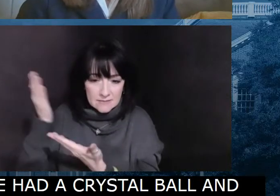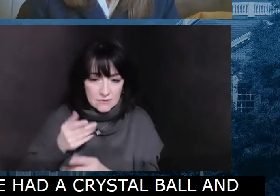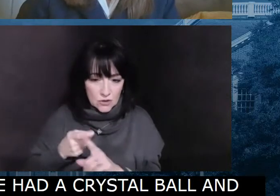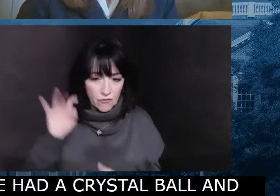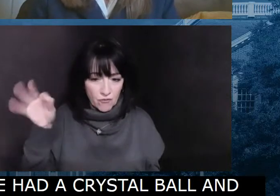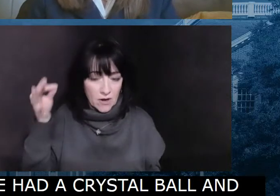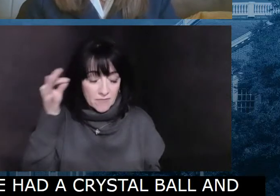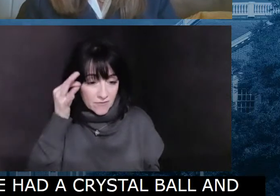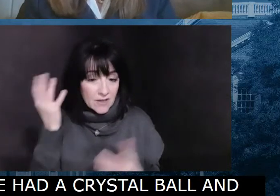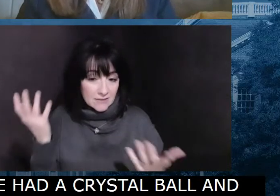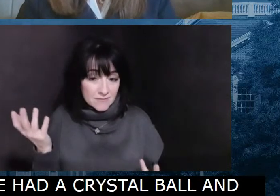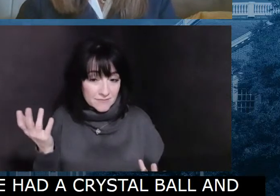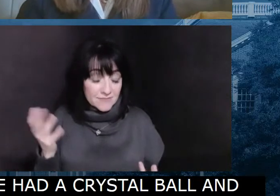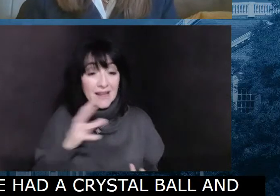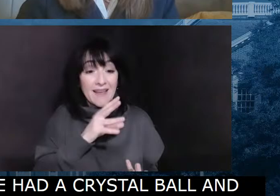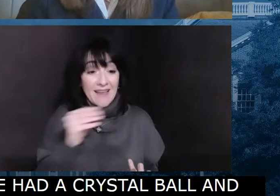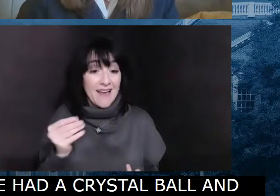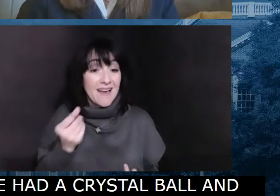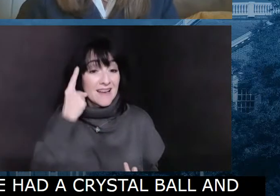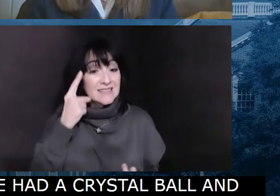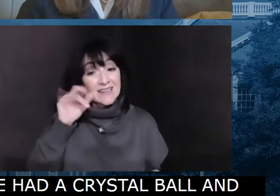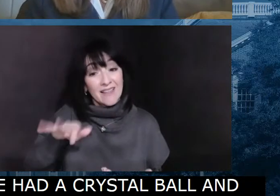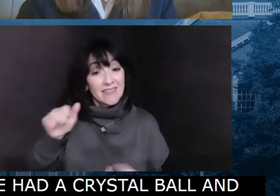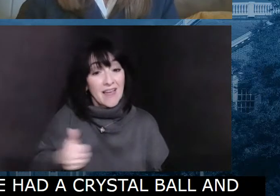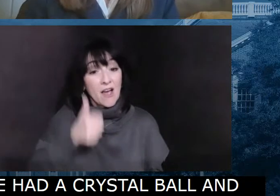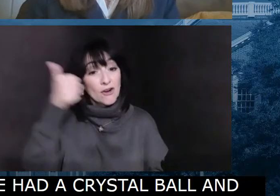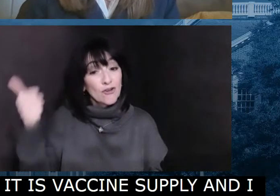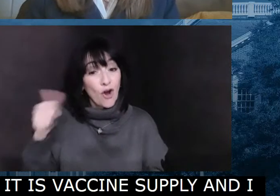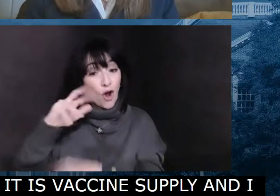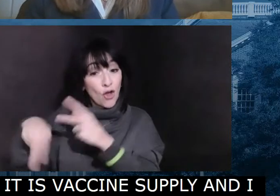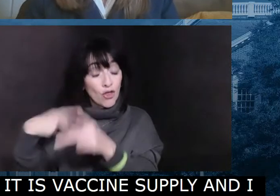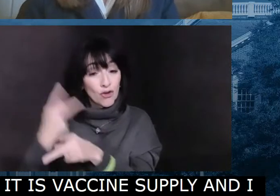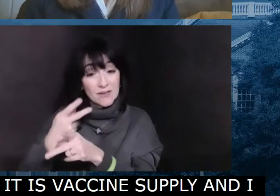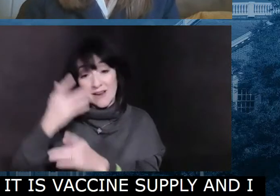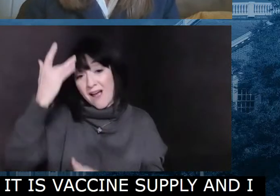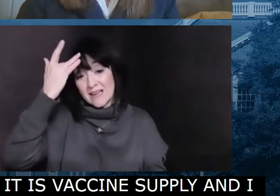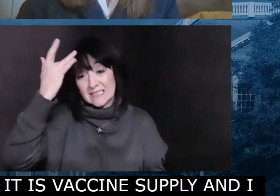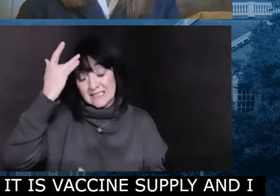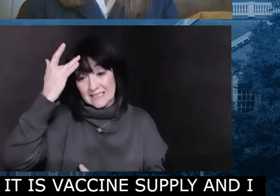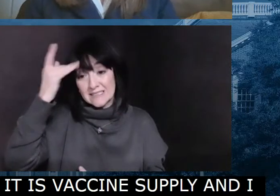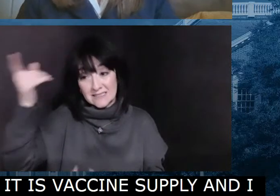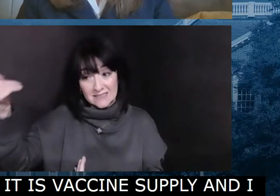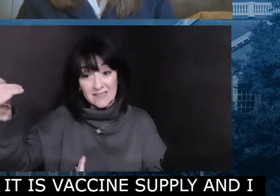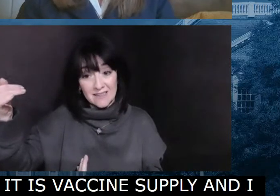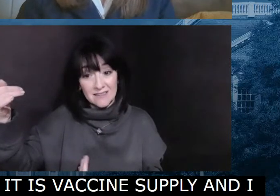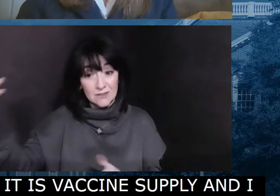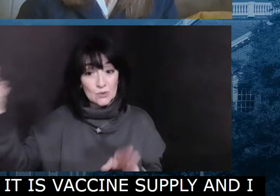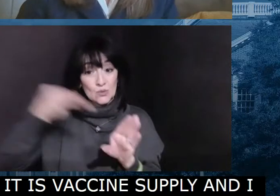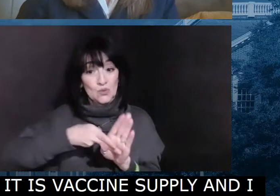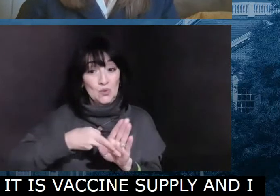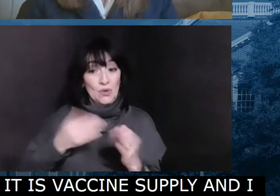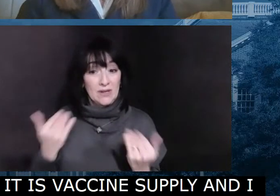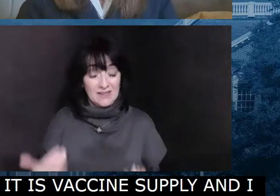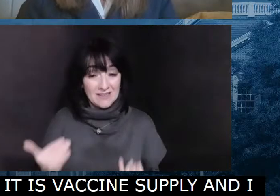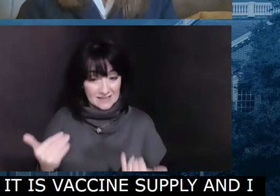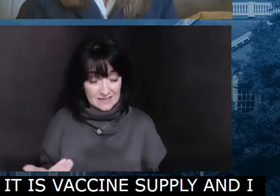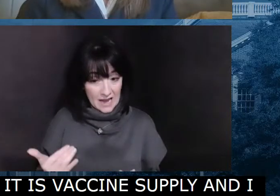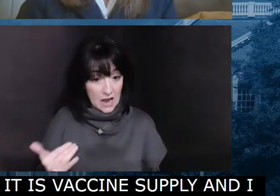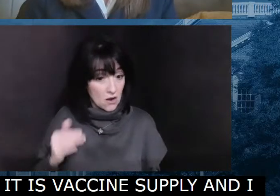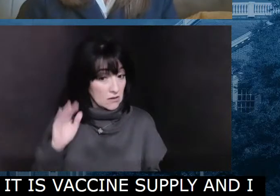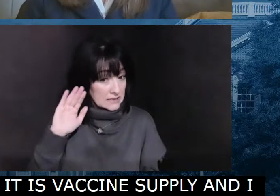wild card is the variants, and these variants that are contagious, more